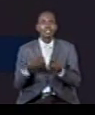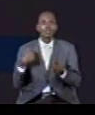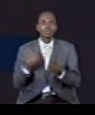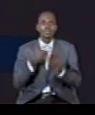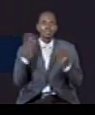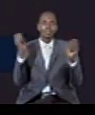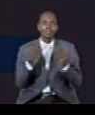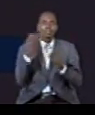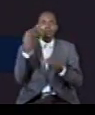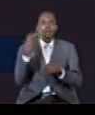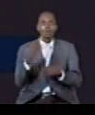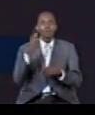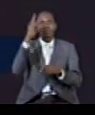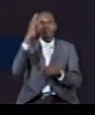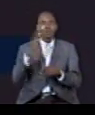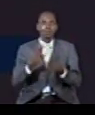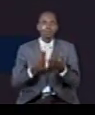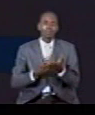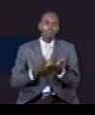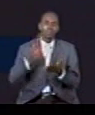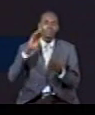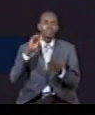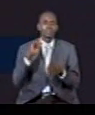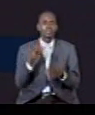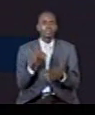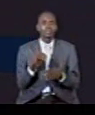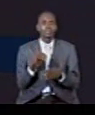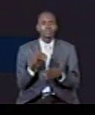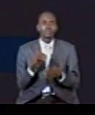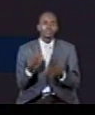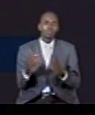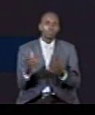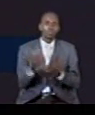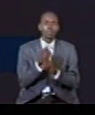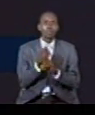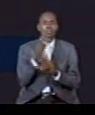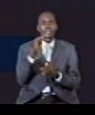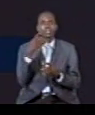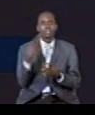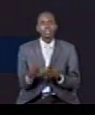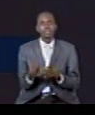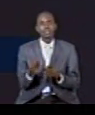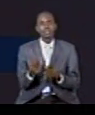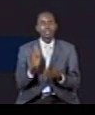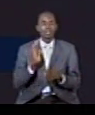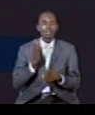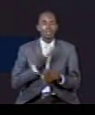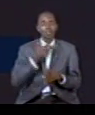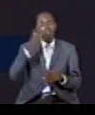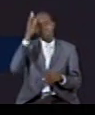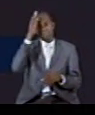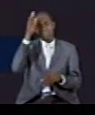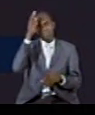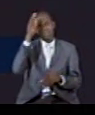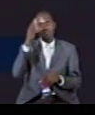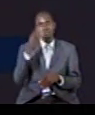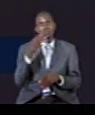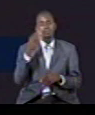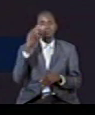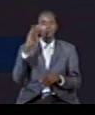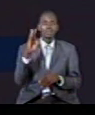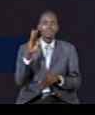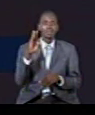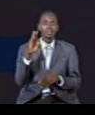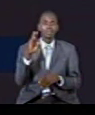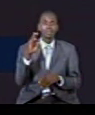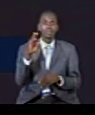God's glory in the Global Crusades, anchored by the convener, our beloved Pastor Dr. W.F. Kumuyi.